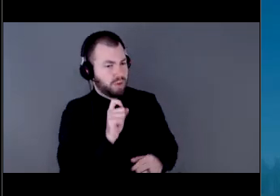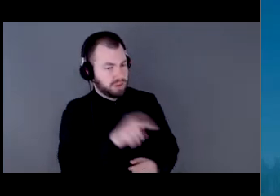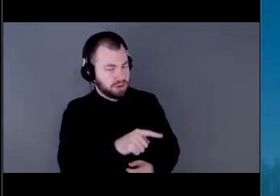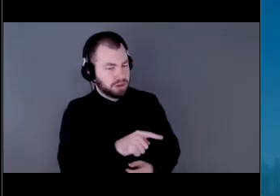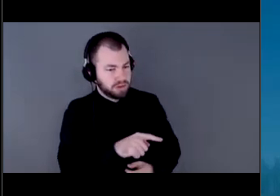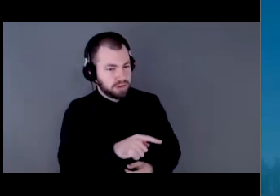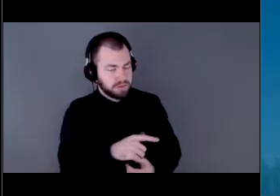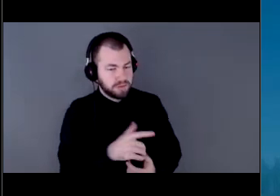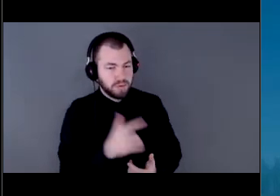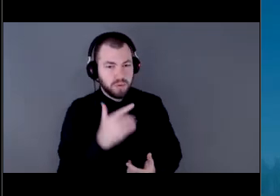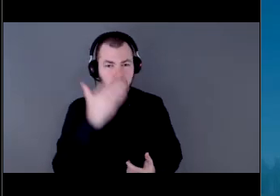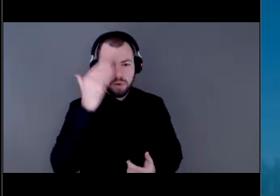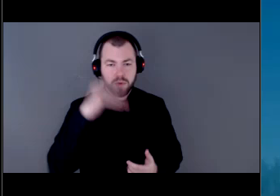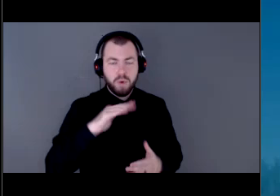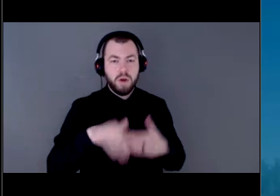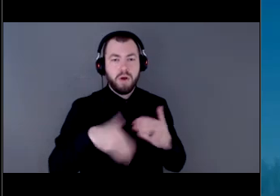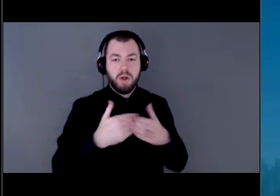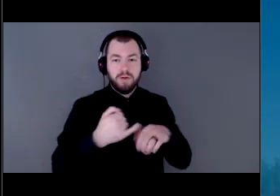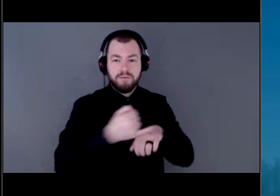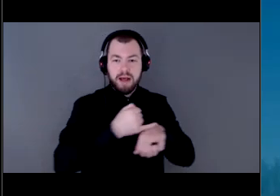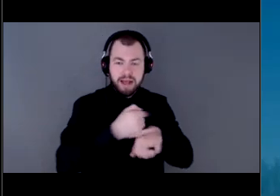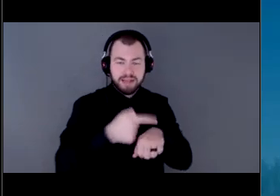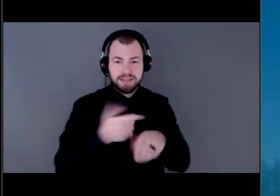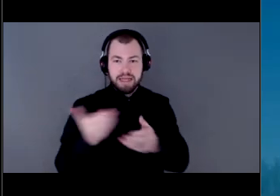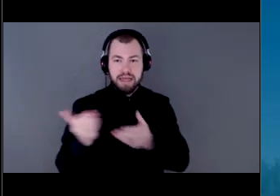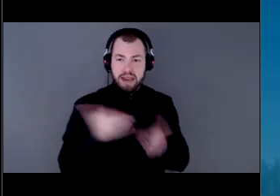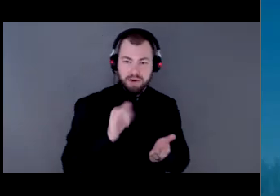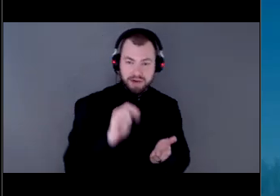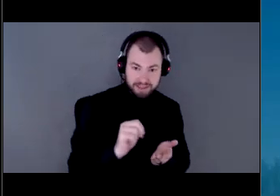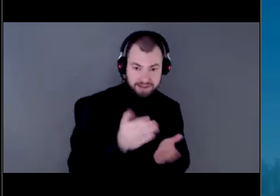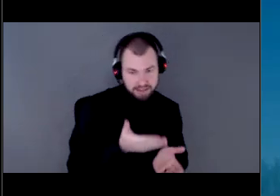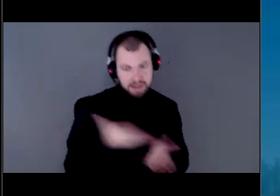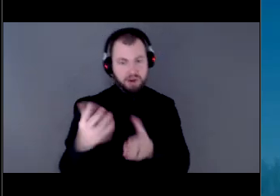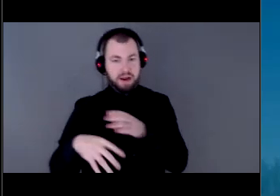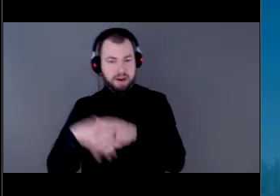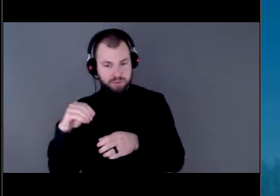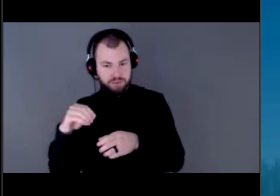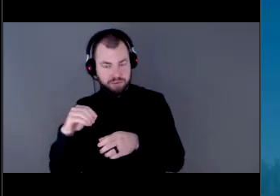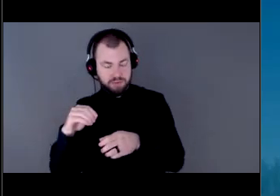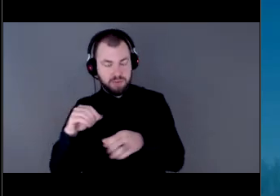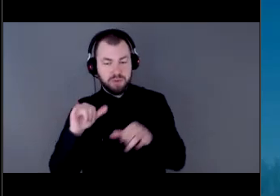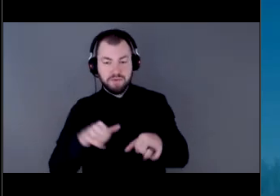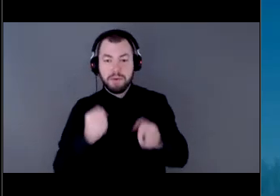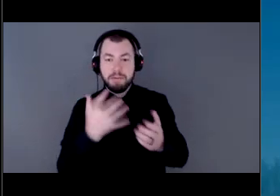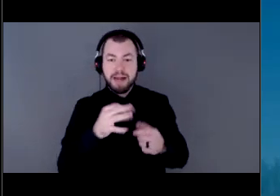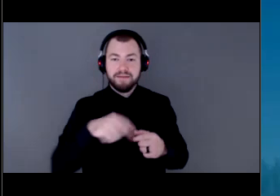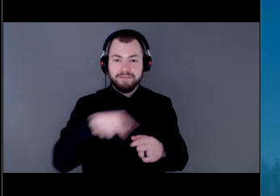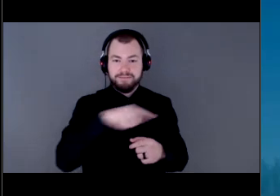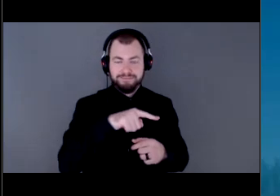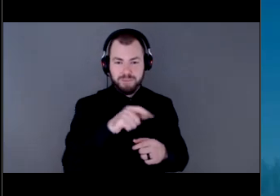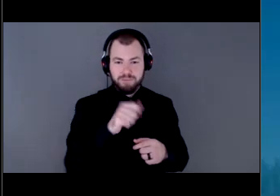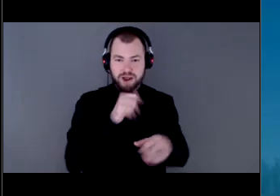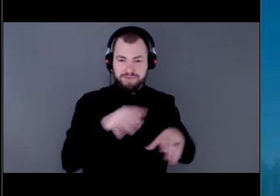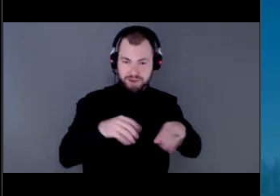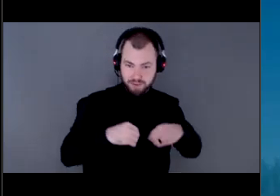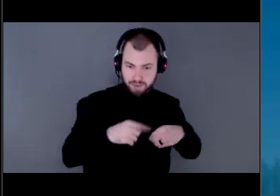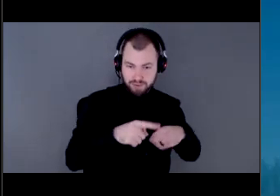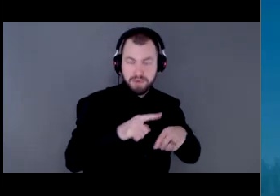all of our islands are carry in, carry out. And even though many of them are actually privately owned, but there's easements for